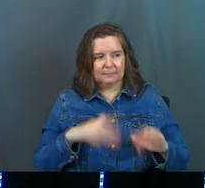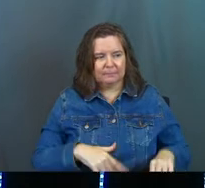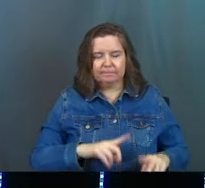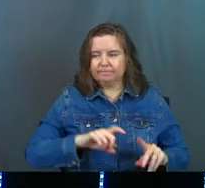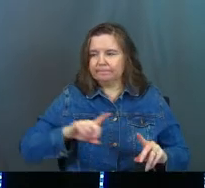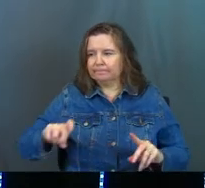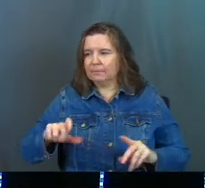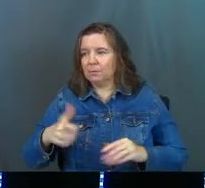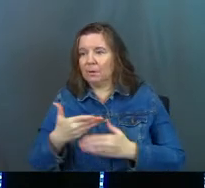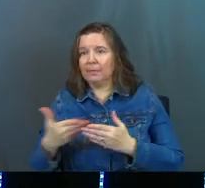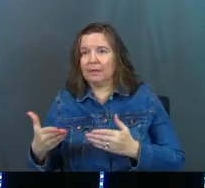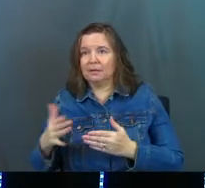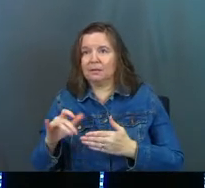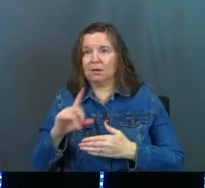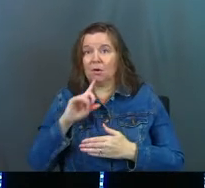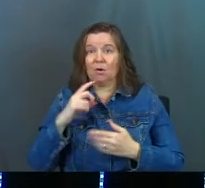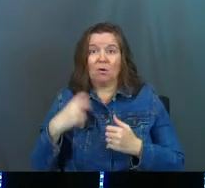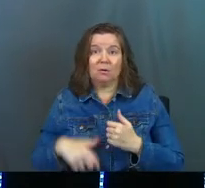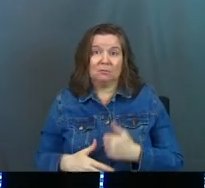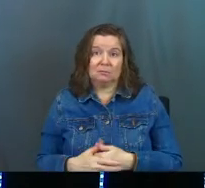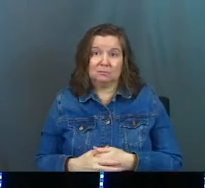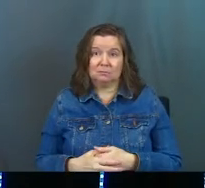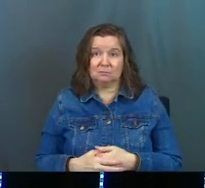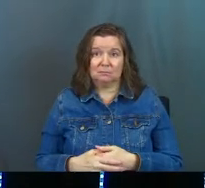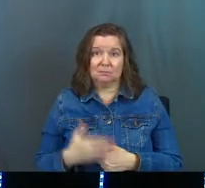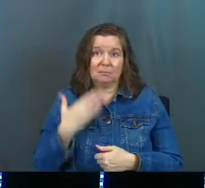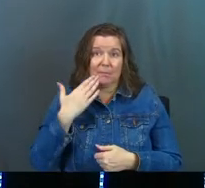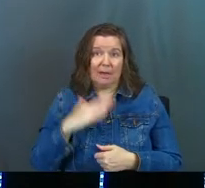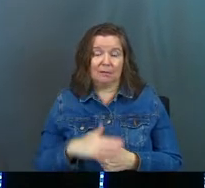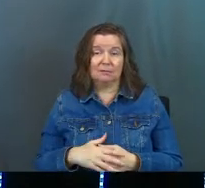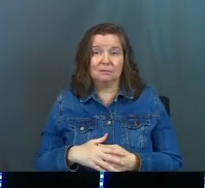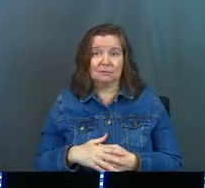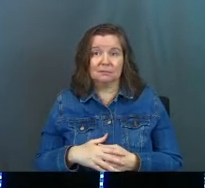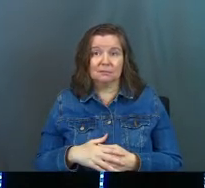fill it with things that are hard, bad.